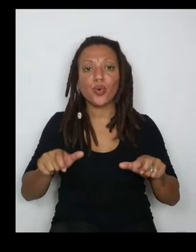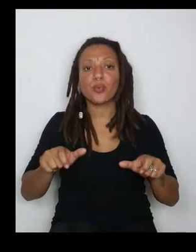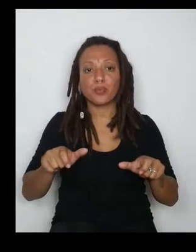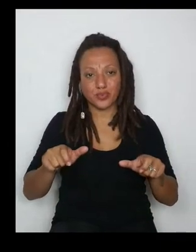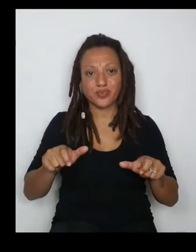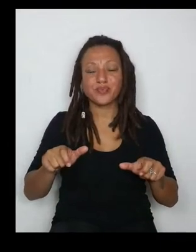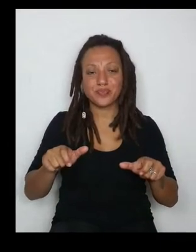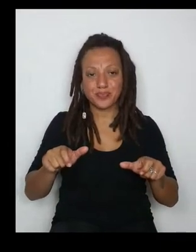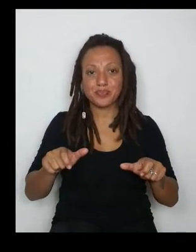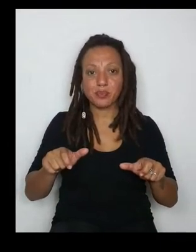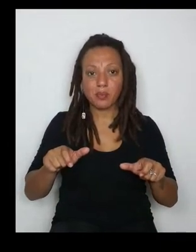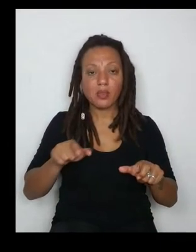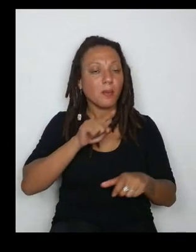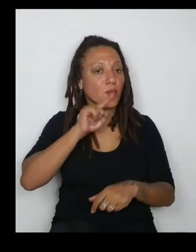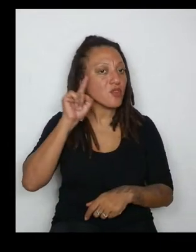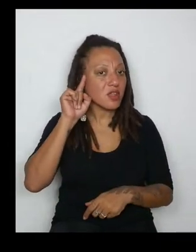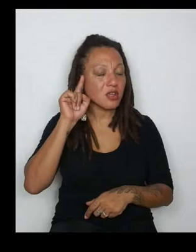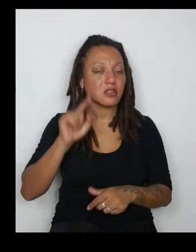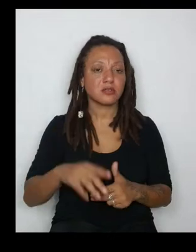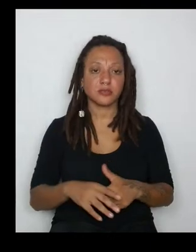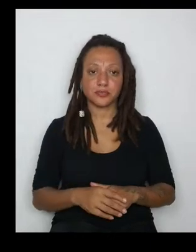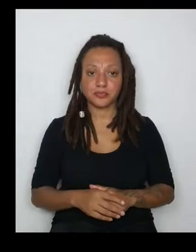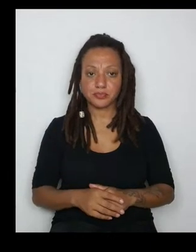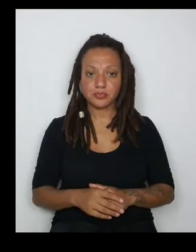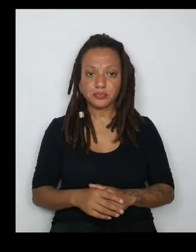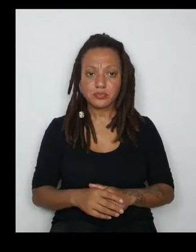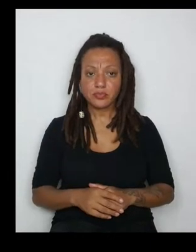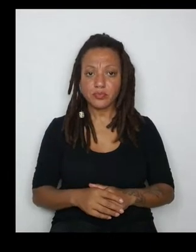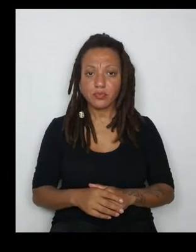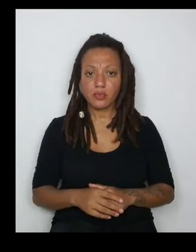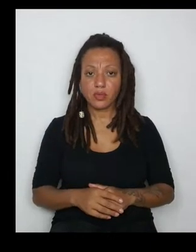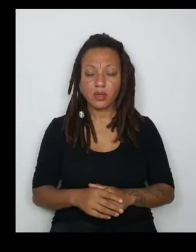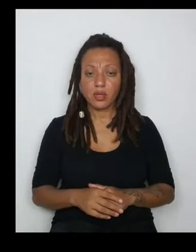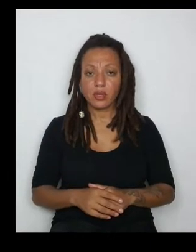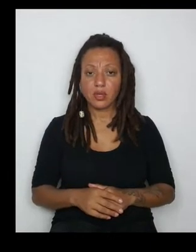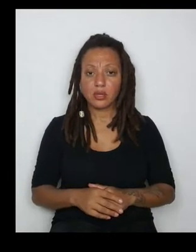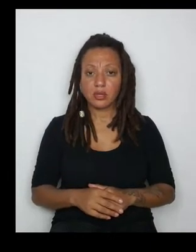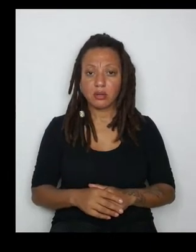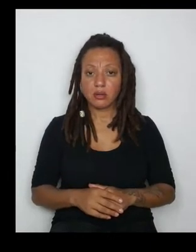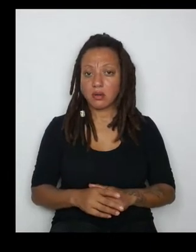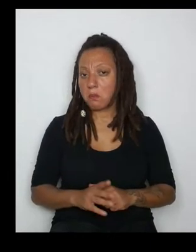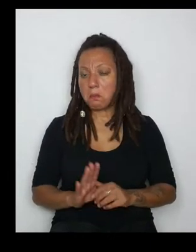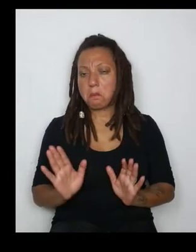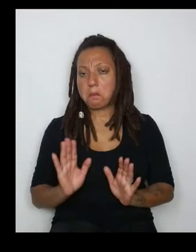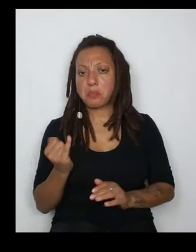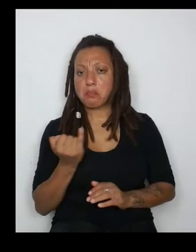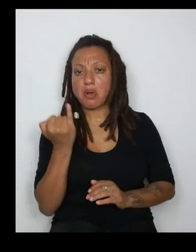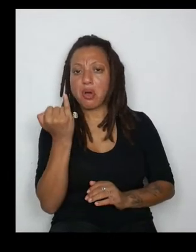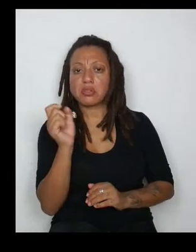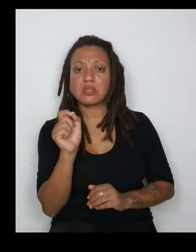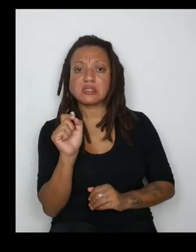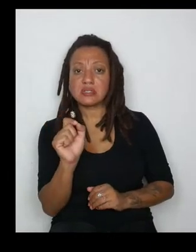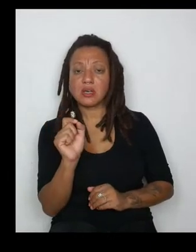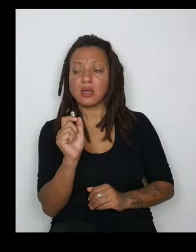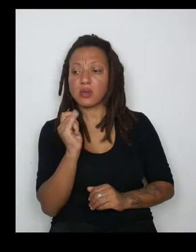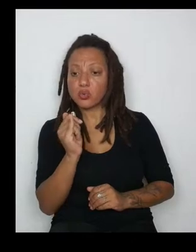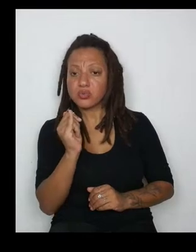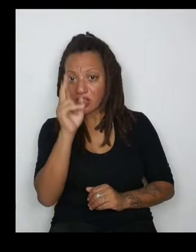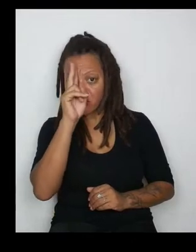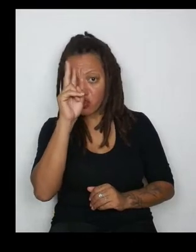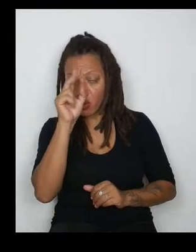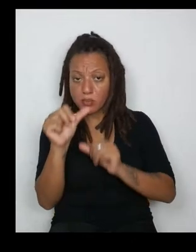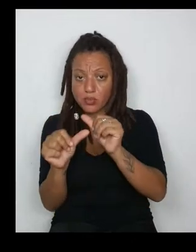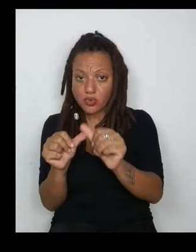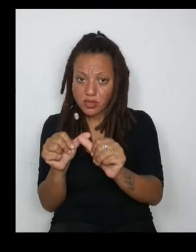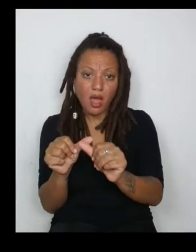belinda and i that no matter how we tried to complicate the story this is what was going to happen but on the tube and the